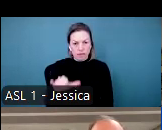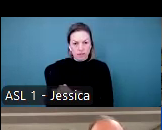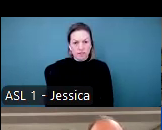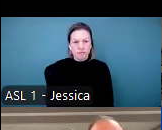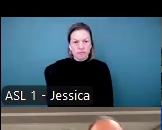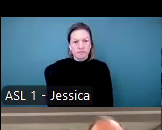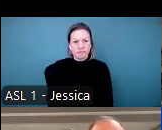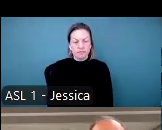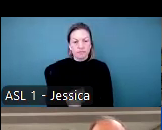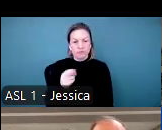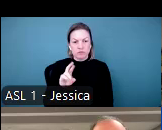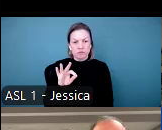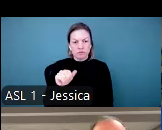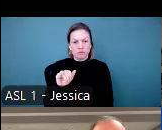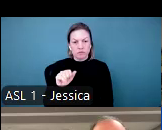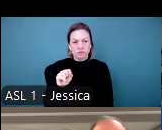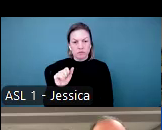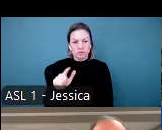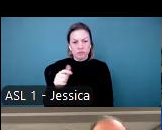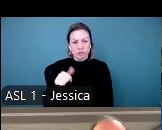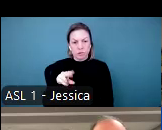and Dr. Quasi, Here.